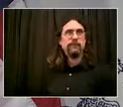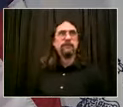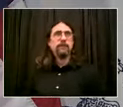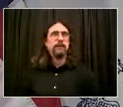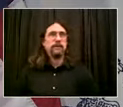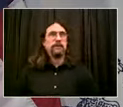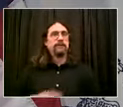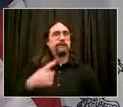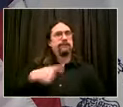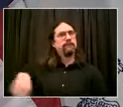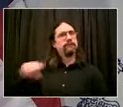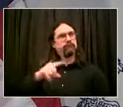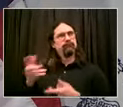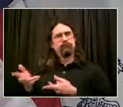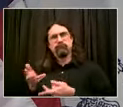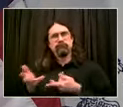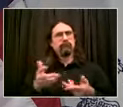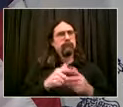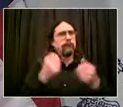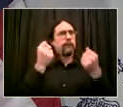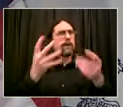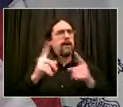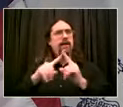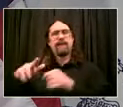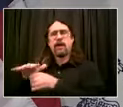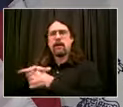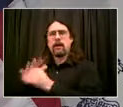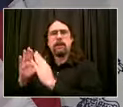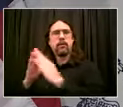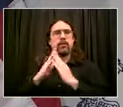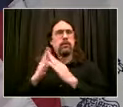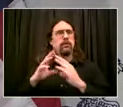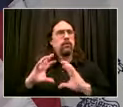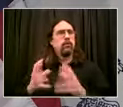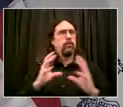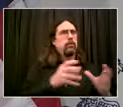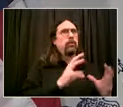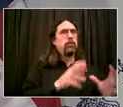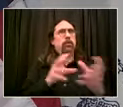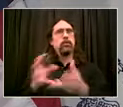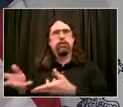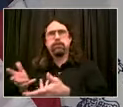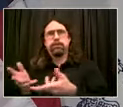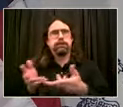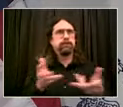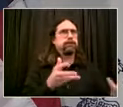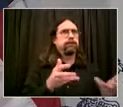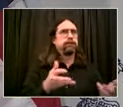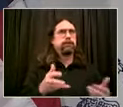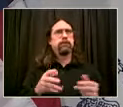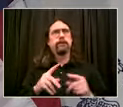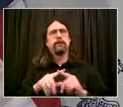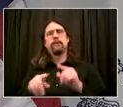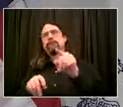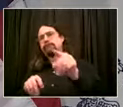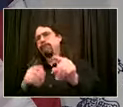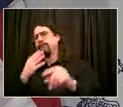raise a great point about folks who might want to volunteer to help, and we would welcome the help. We'll come back with an